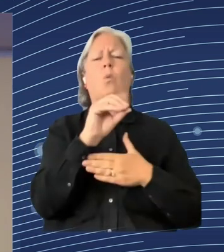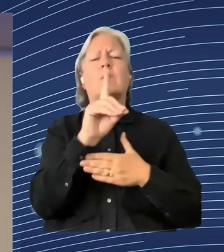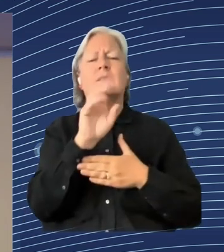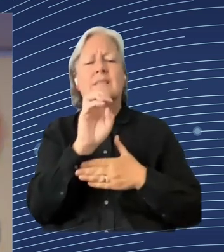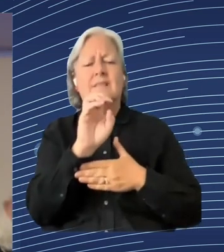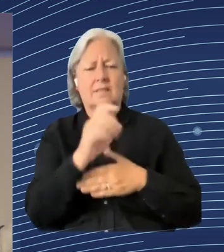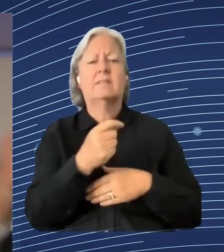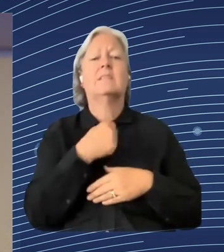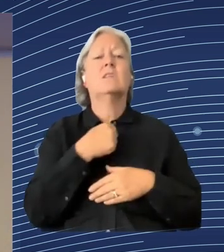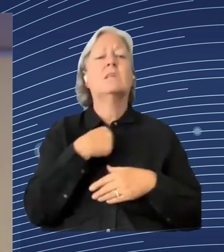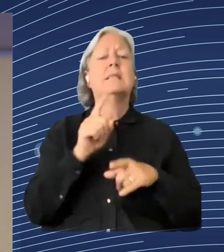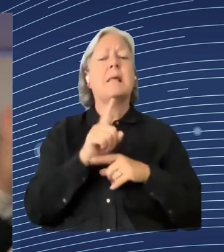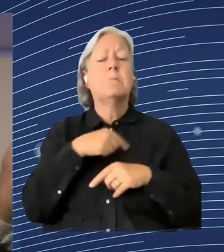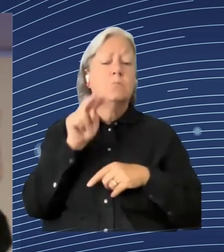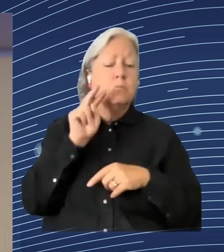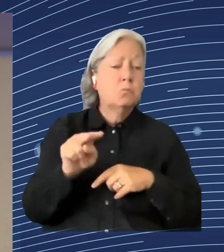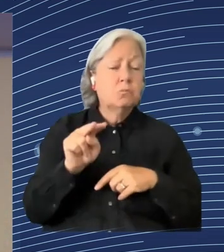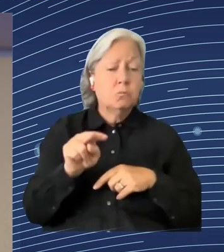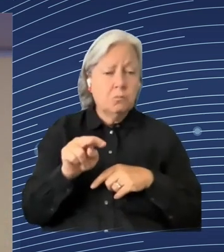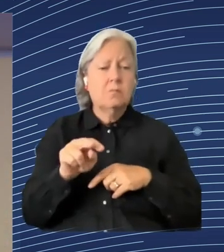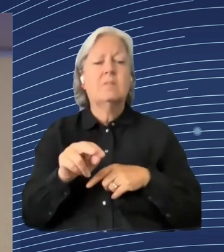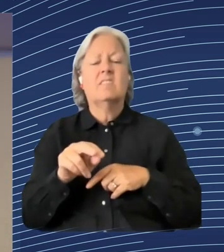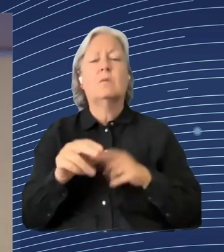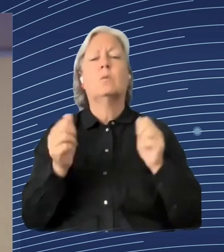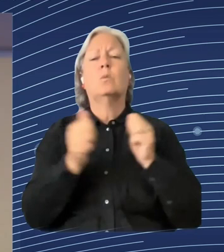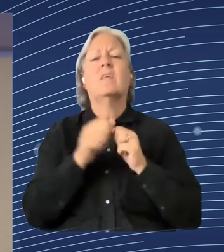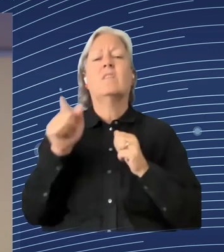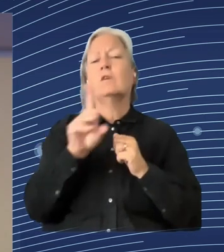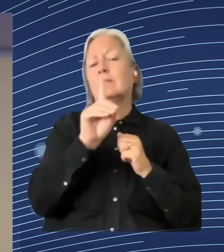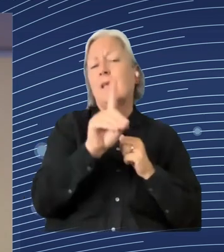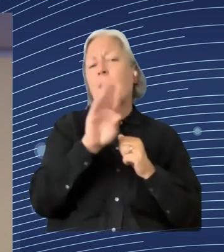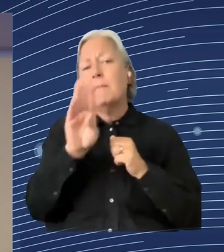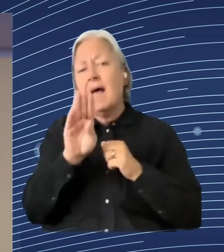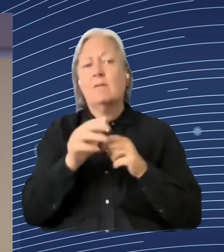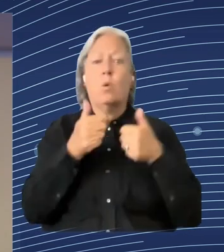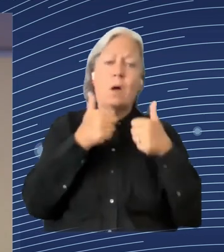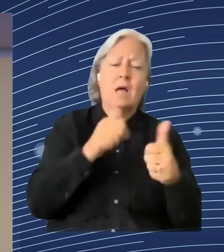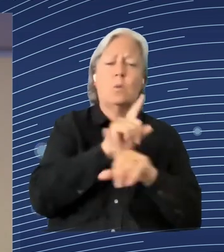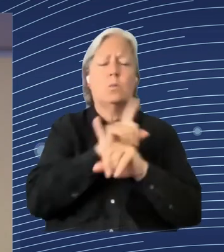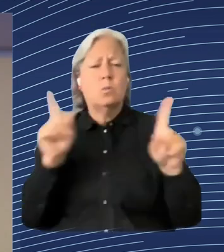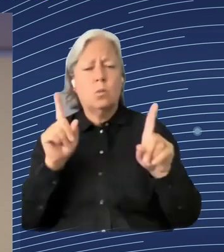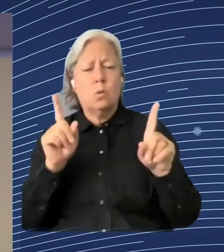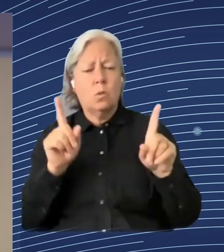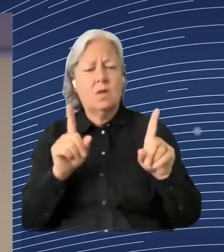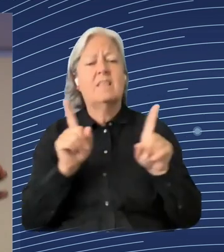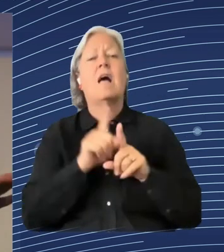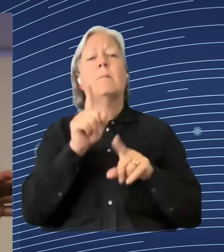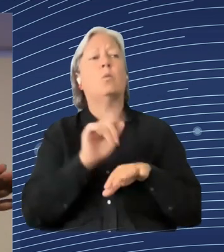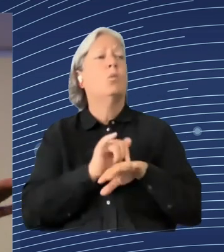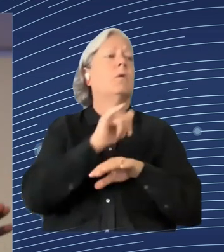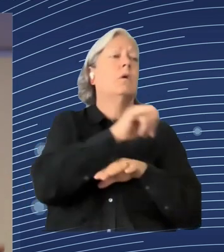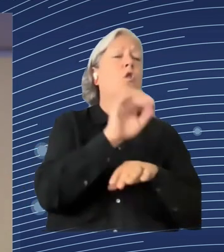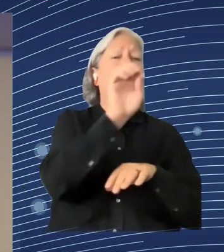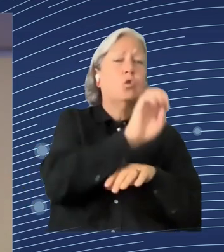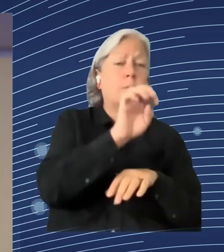it if. With all those databases, if it's okay or not okay. That means if you move from one European country to another European country. Hopefully I'm